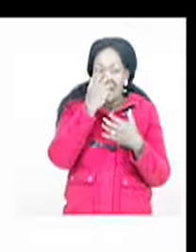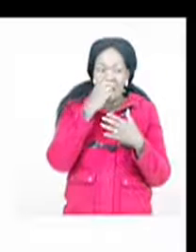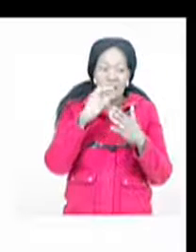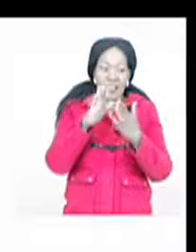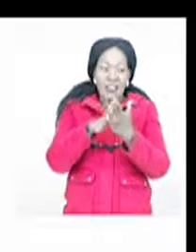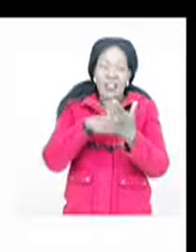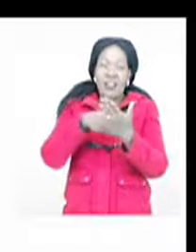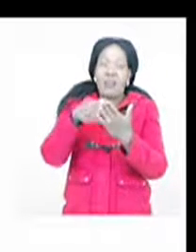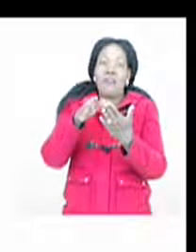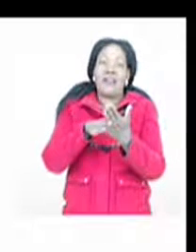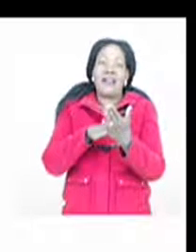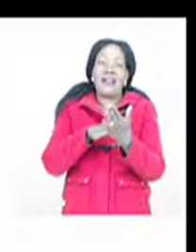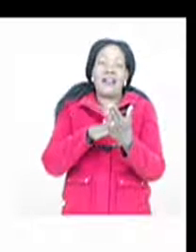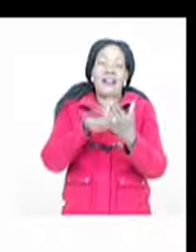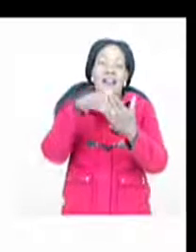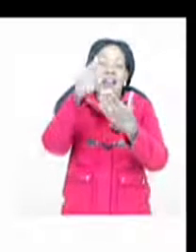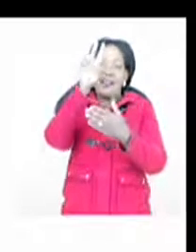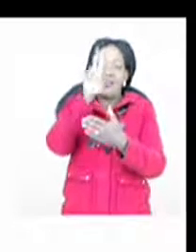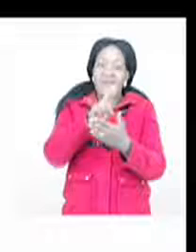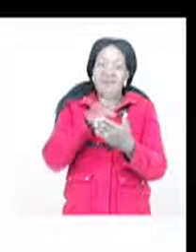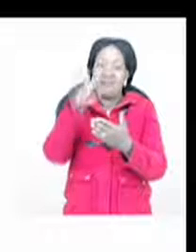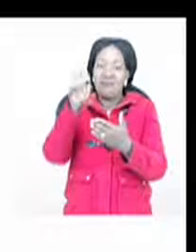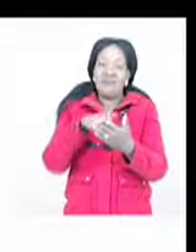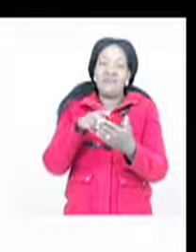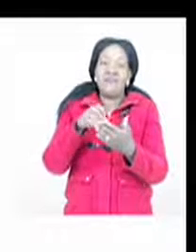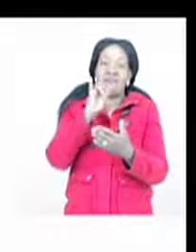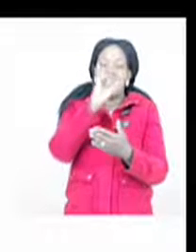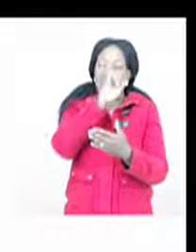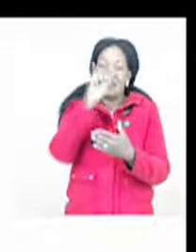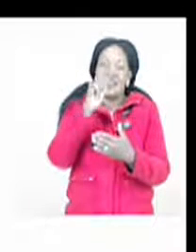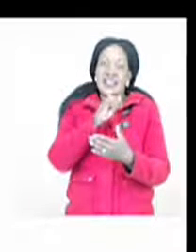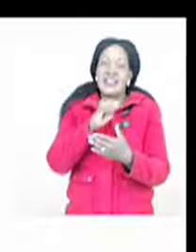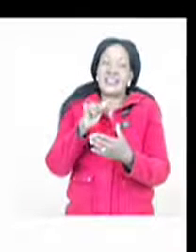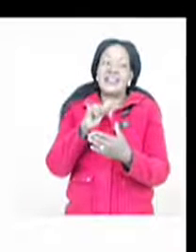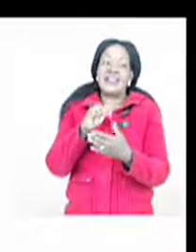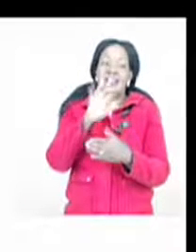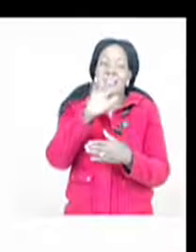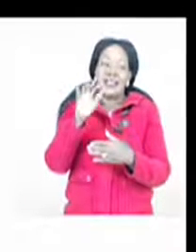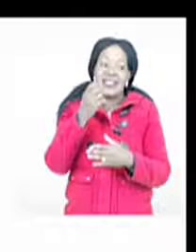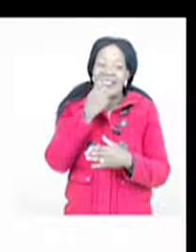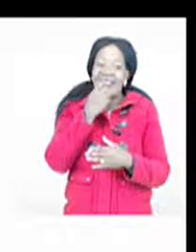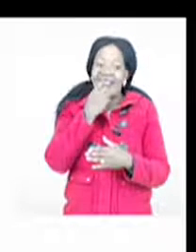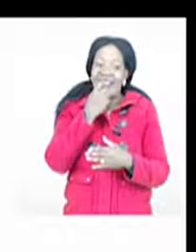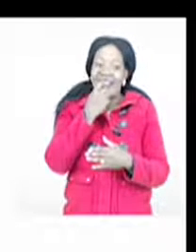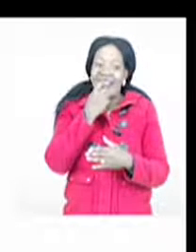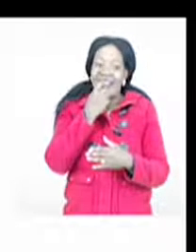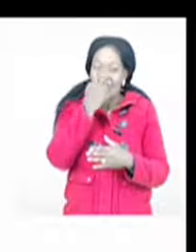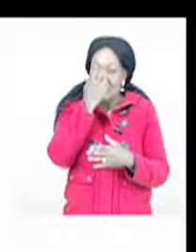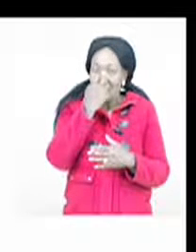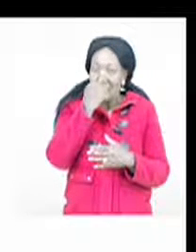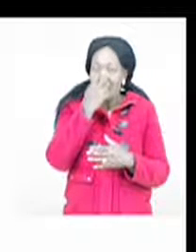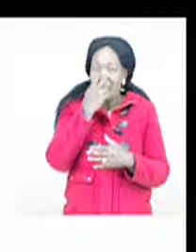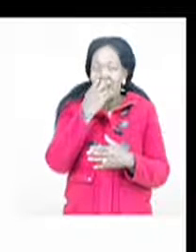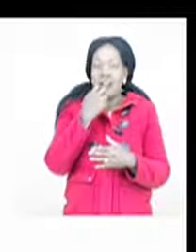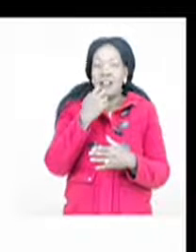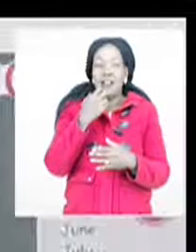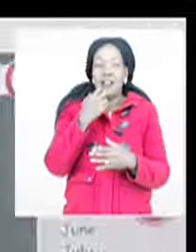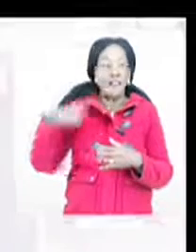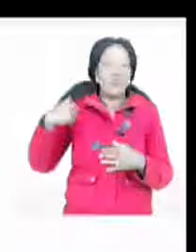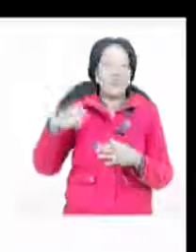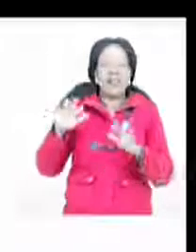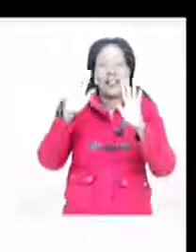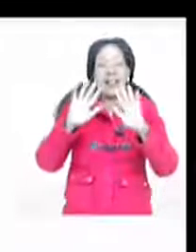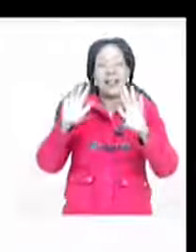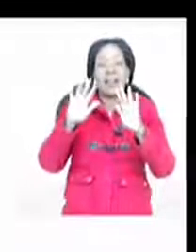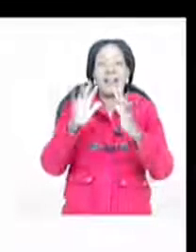stripes on your zebra, on your Z. Okay, so now let's turn to page 14 in